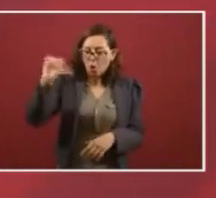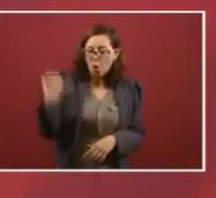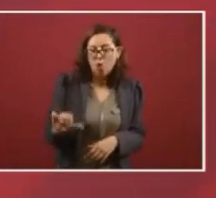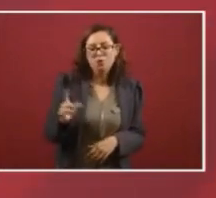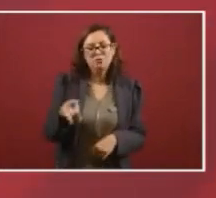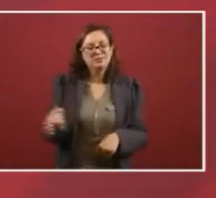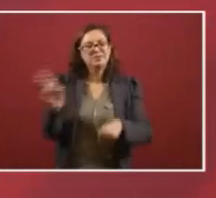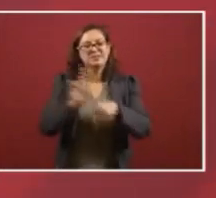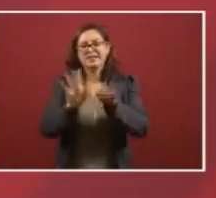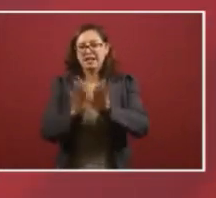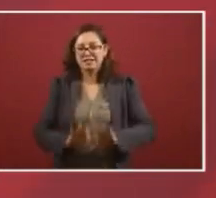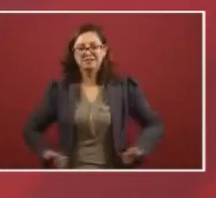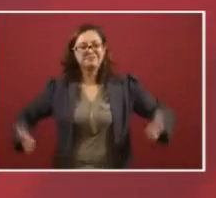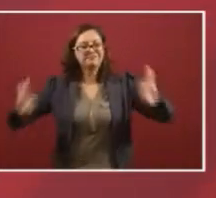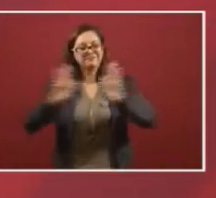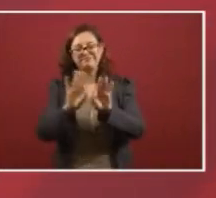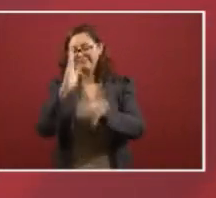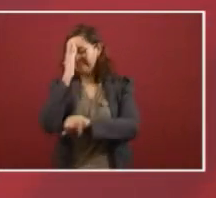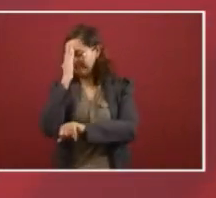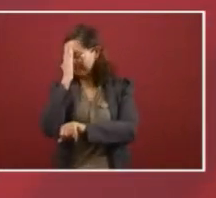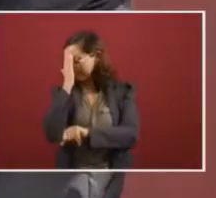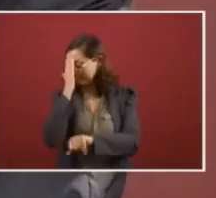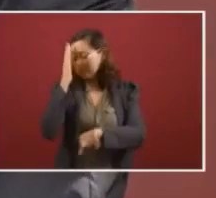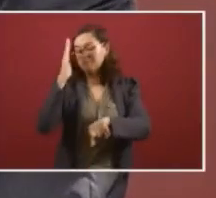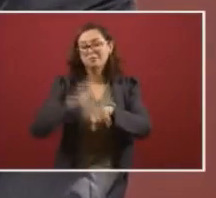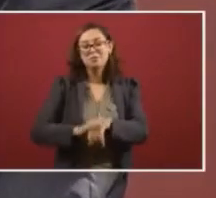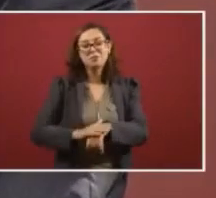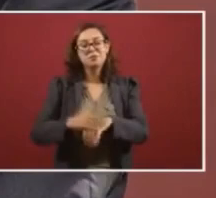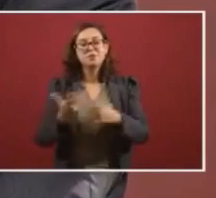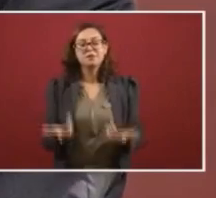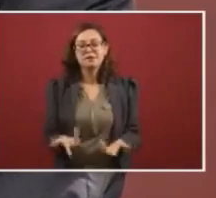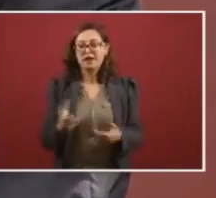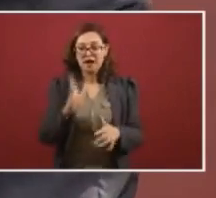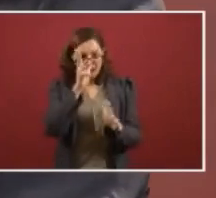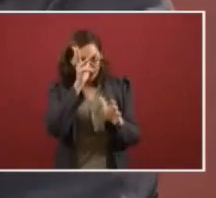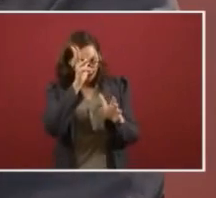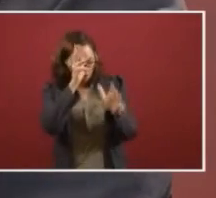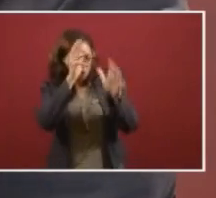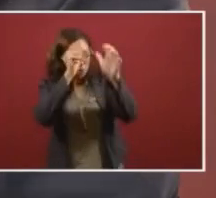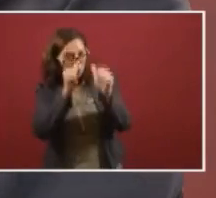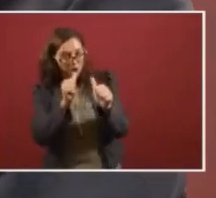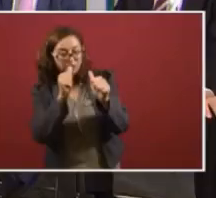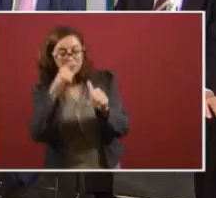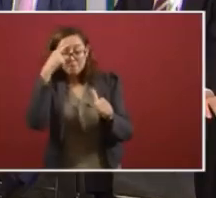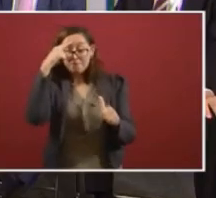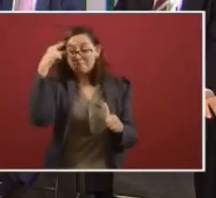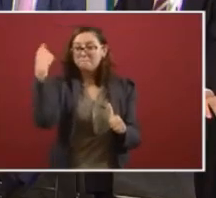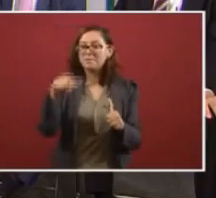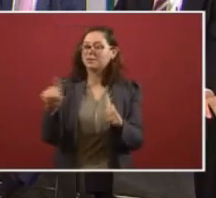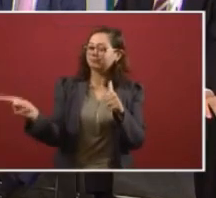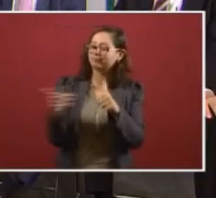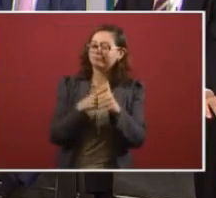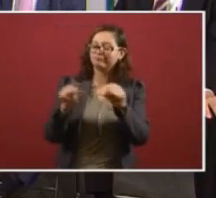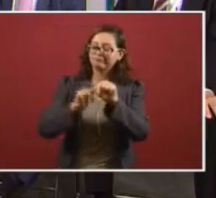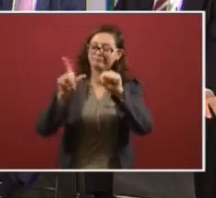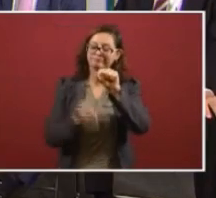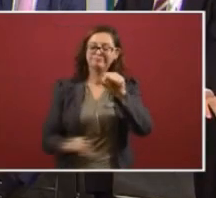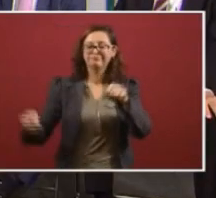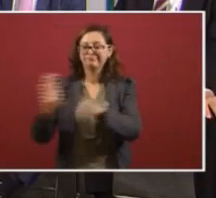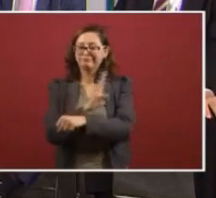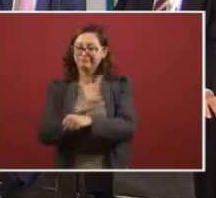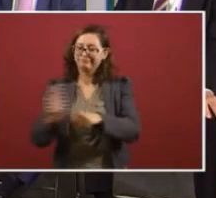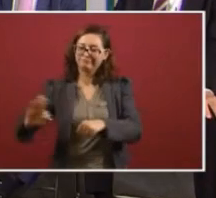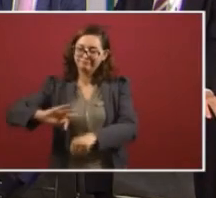today is a very important day in our agreement that we gained for the good of